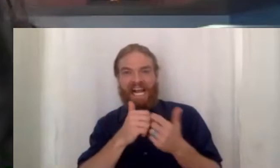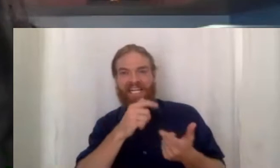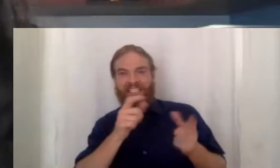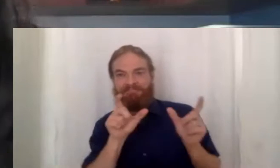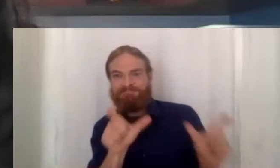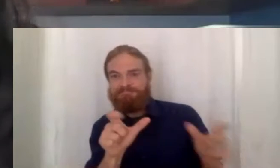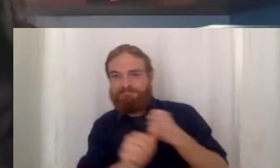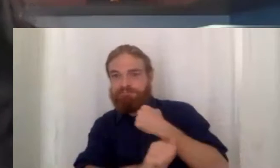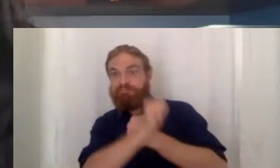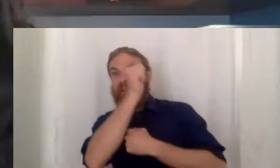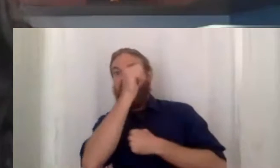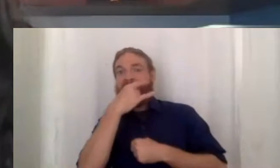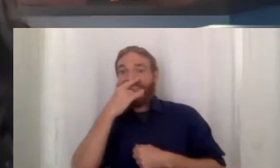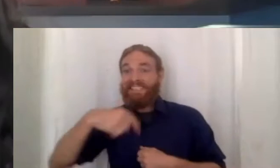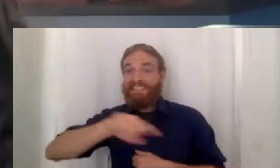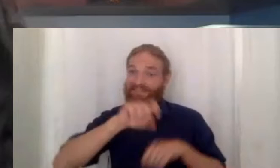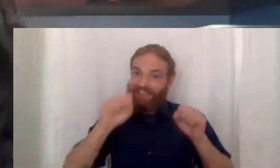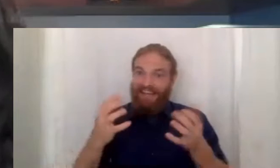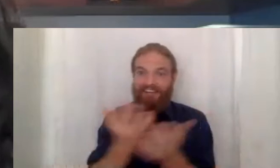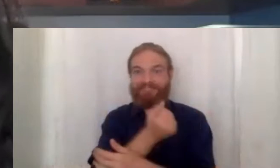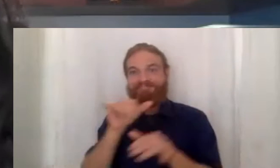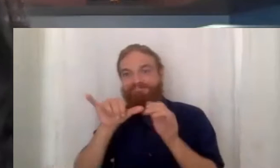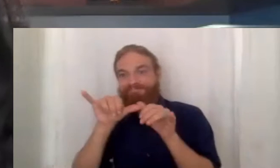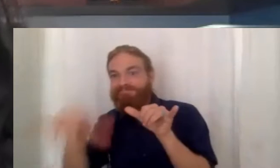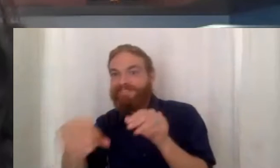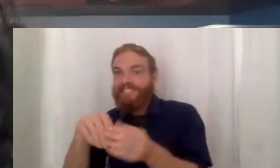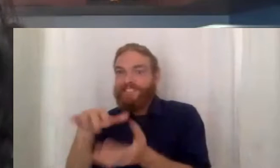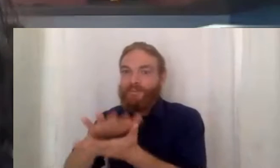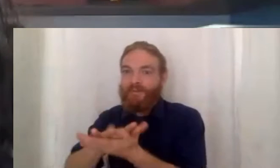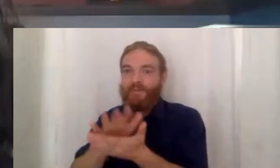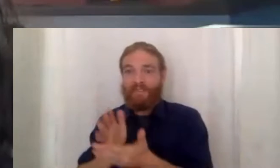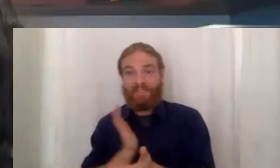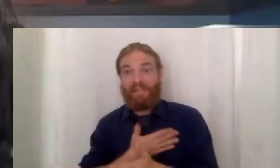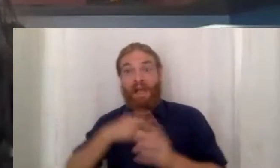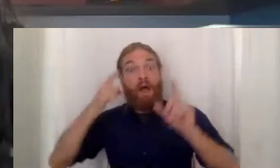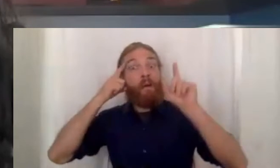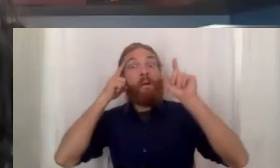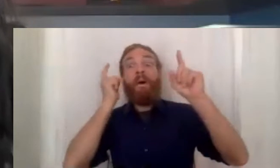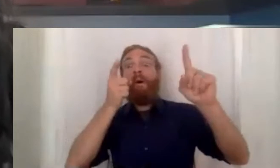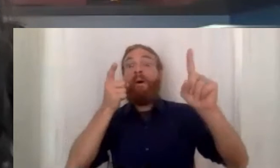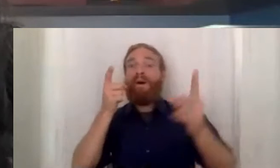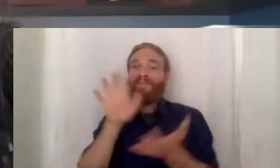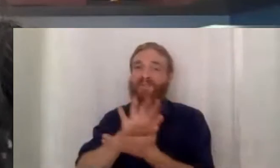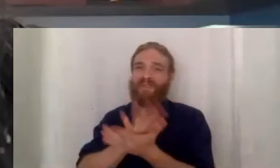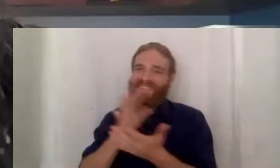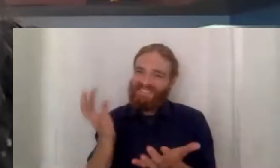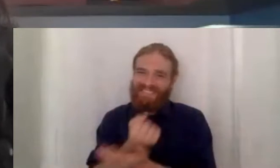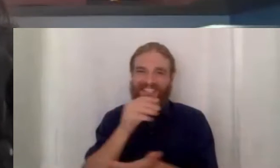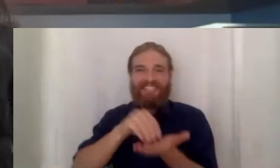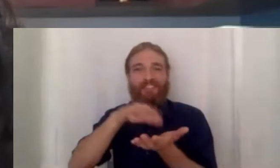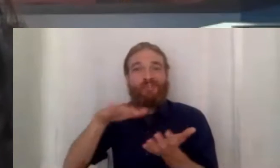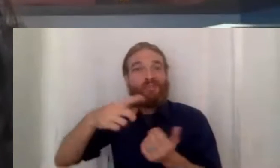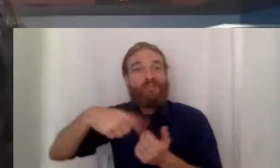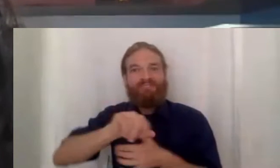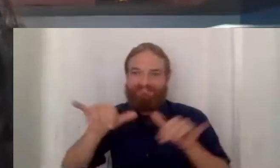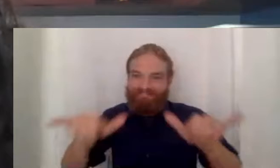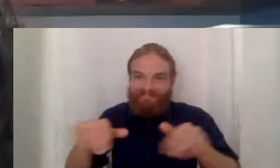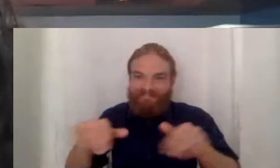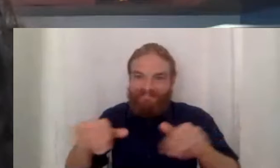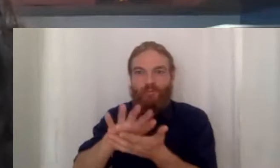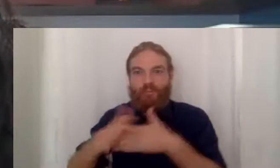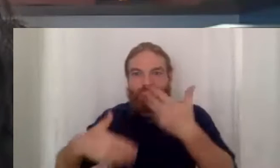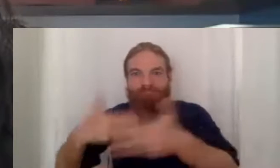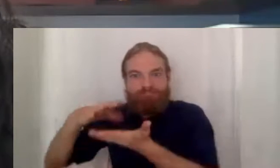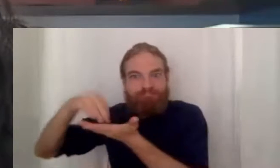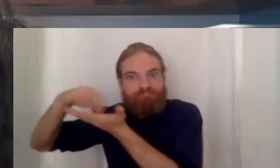that that's our goal, is to keep kids in school, and how do we best do that. Just to share from the broad range of